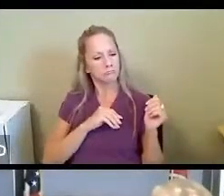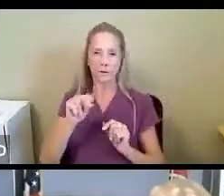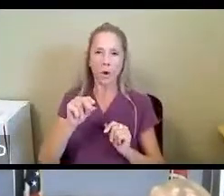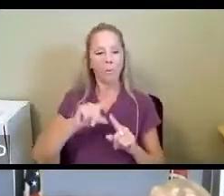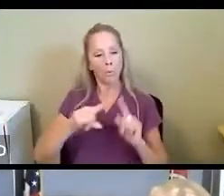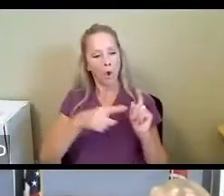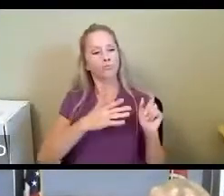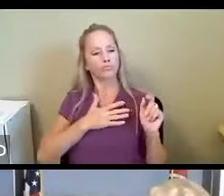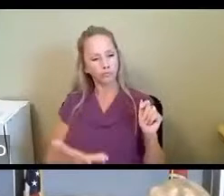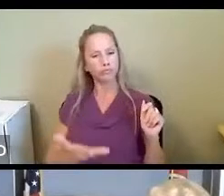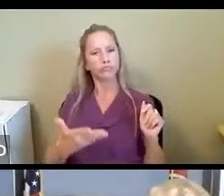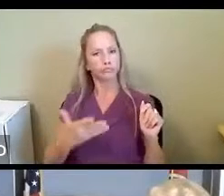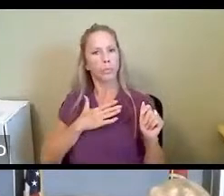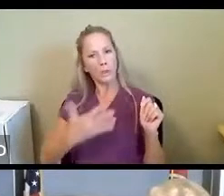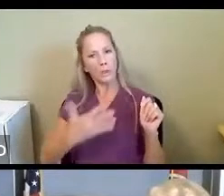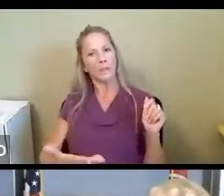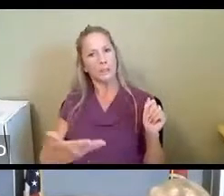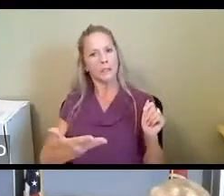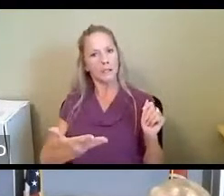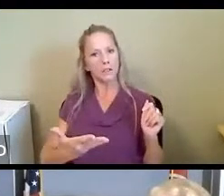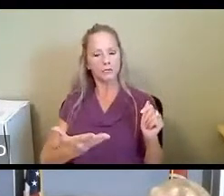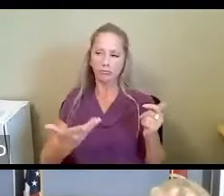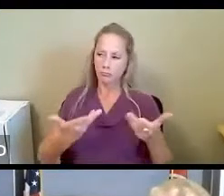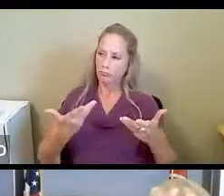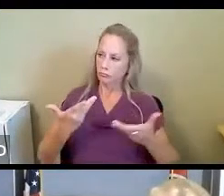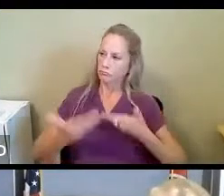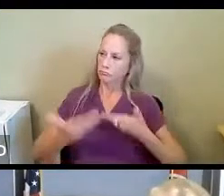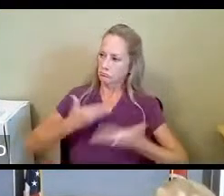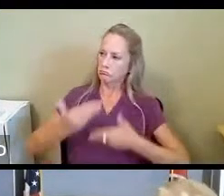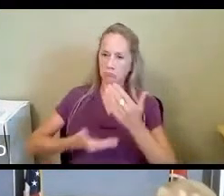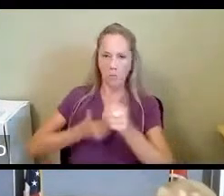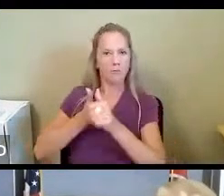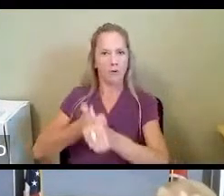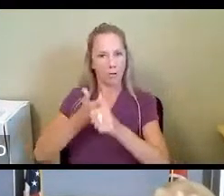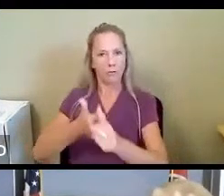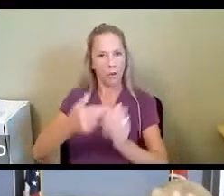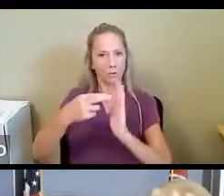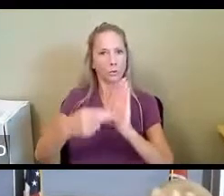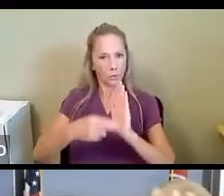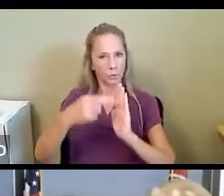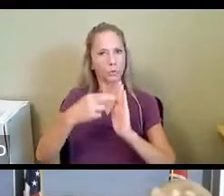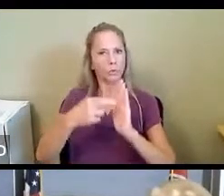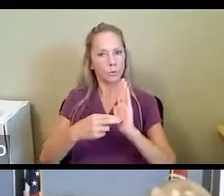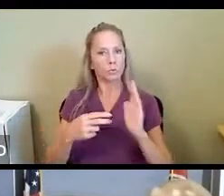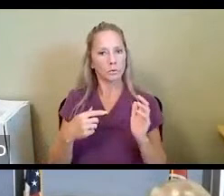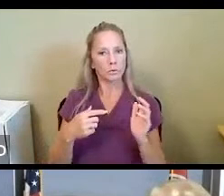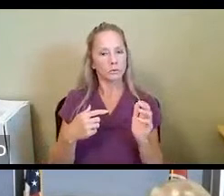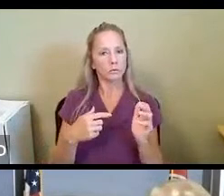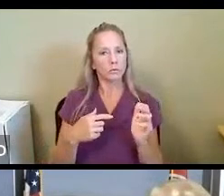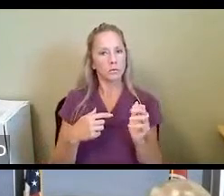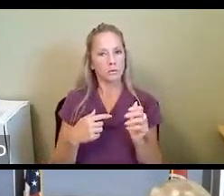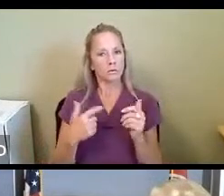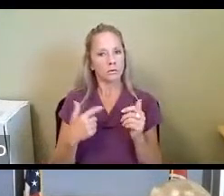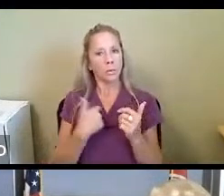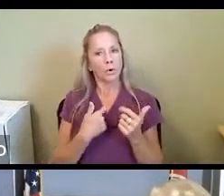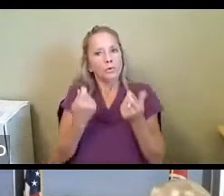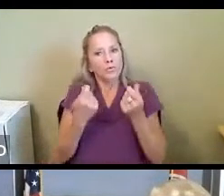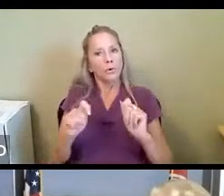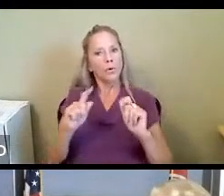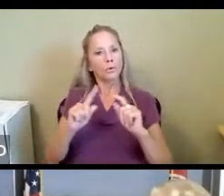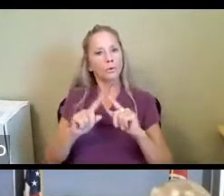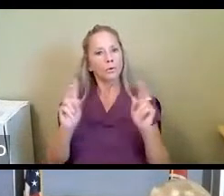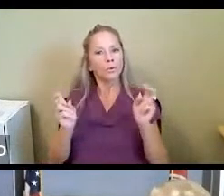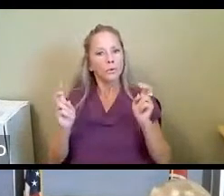and willingness to go with this. We're really focusing on trying to build a wall, if you will, around